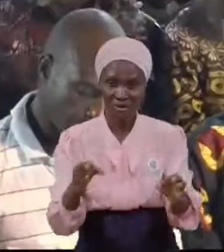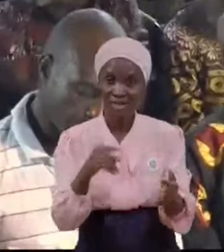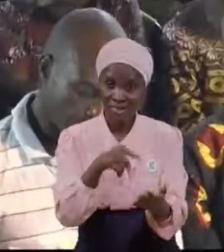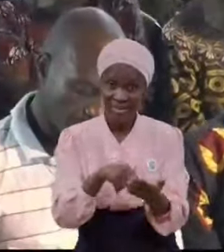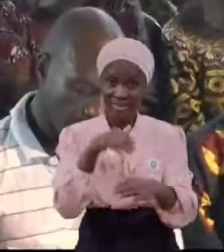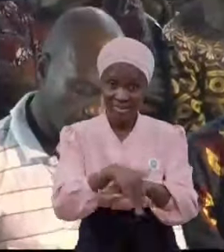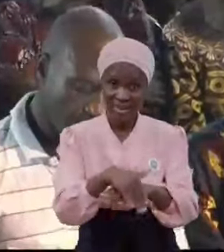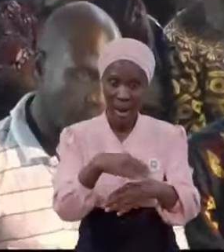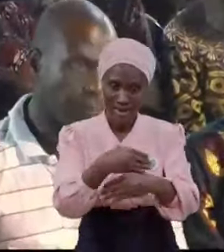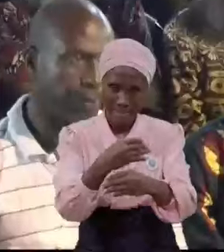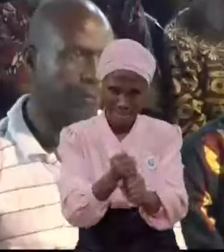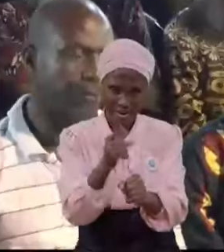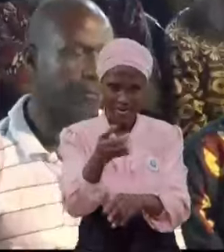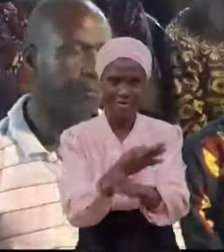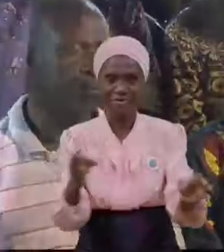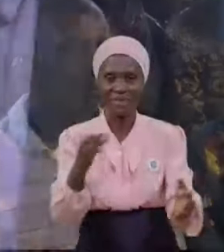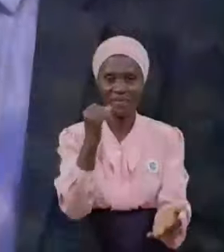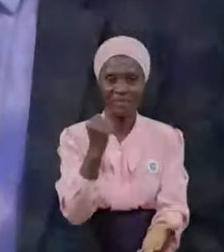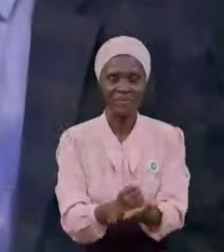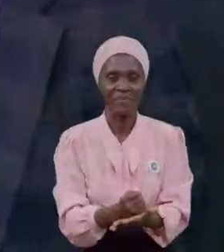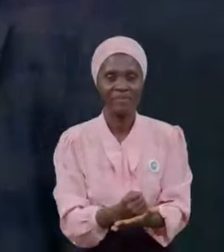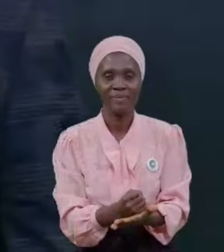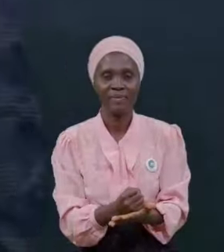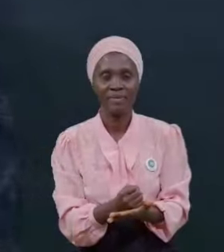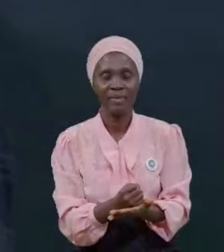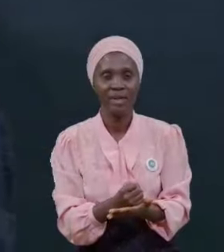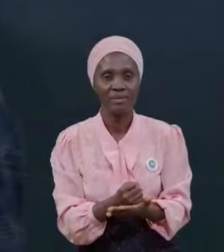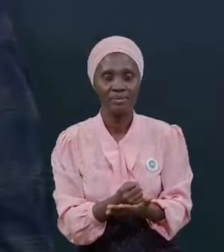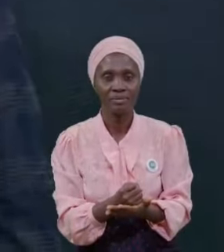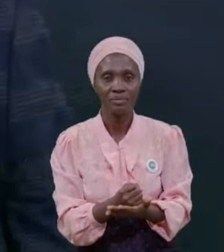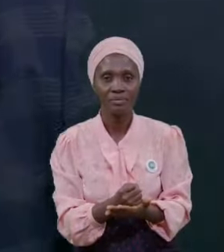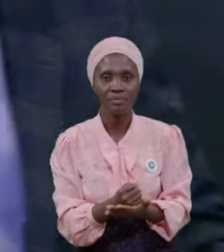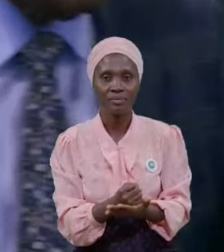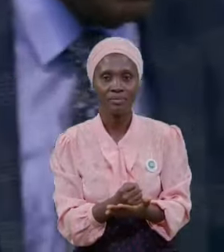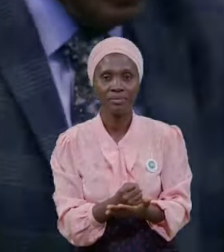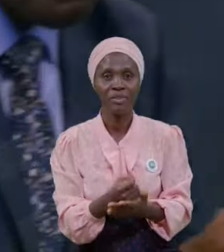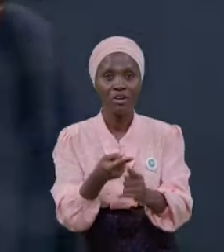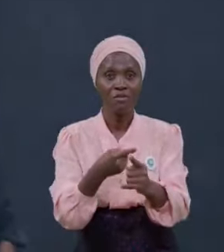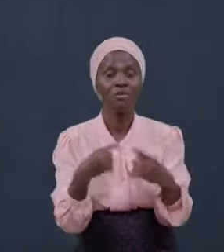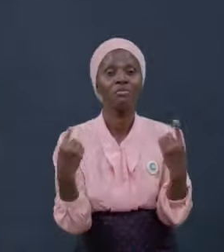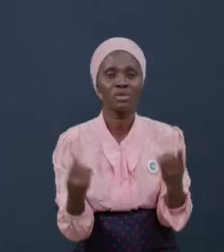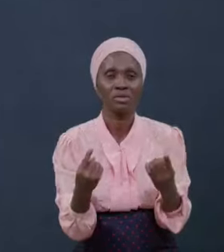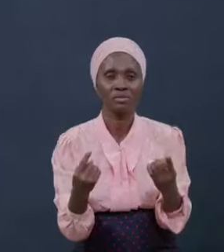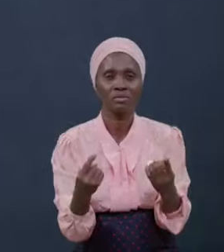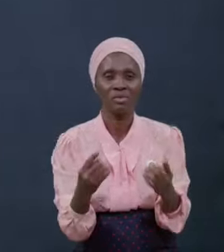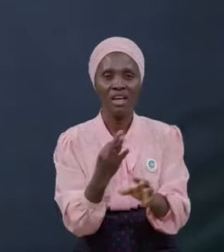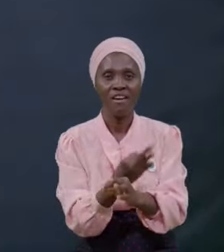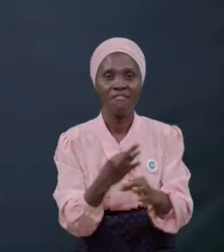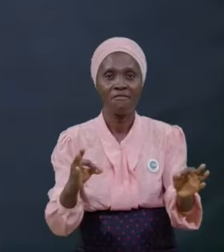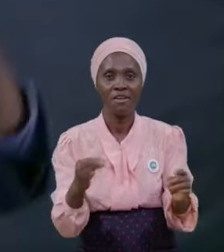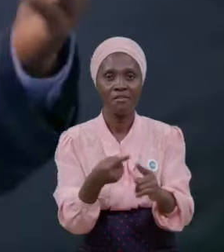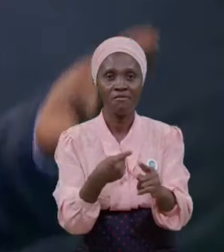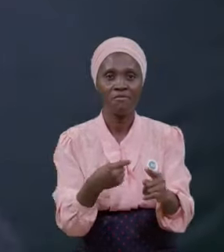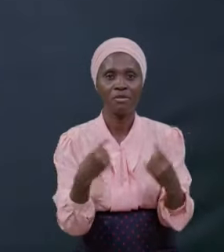Amen. Yeah. Free from sin. I'm free from sickness. I'm free from suffering